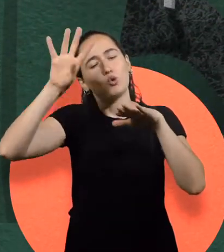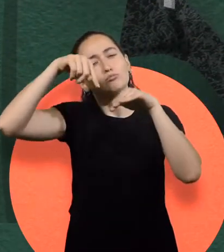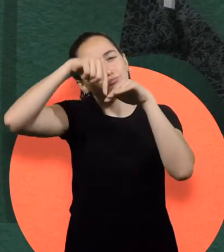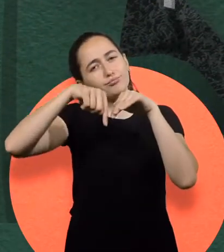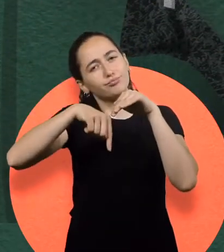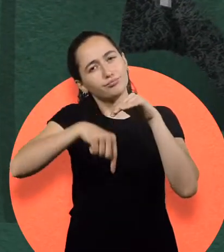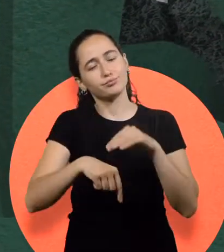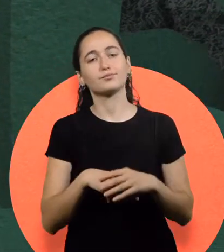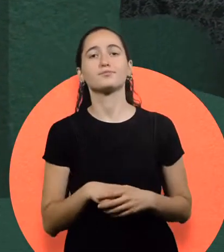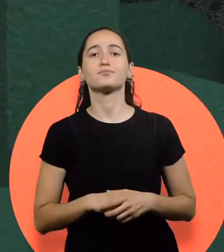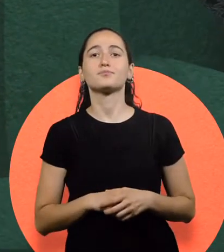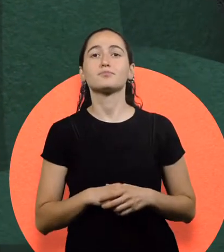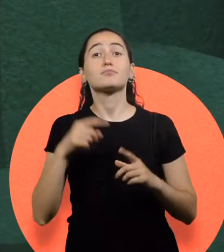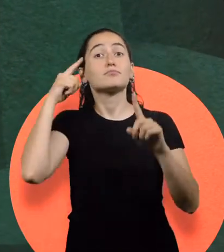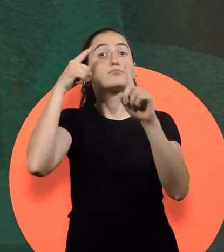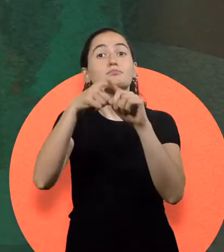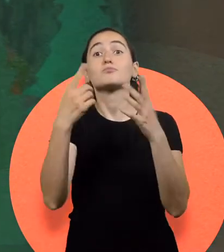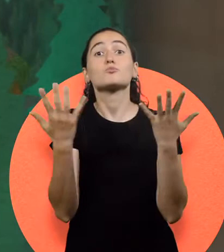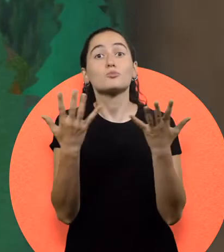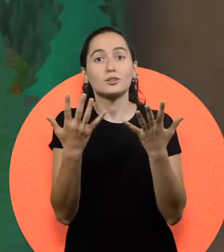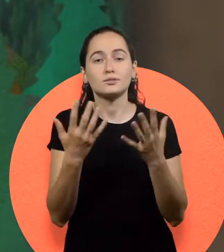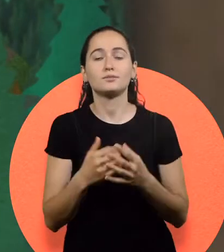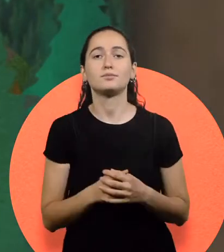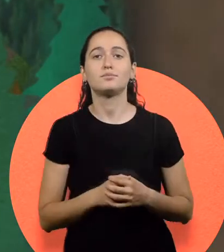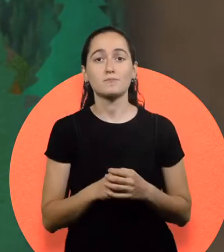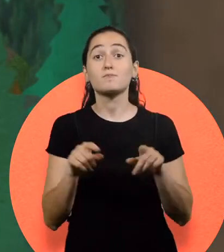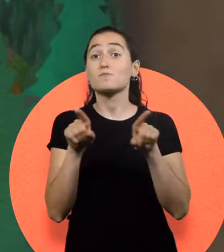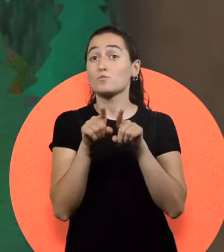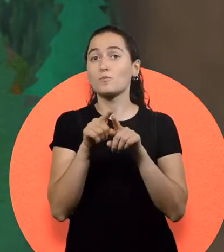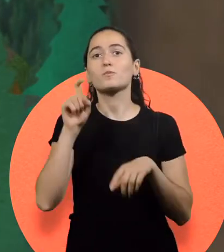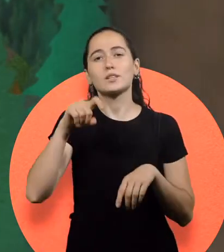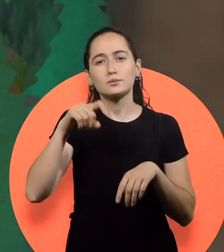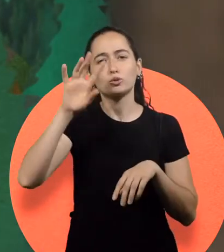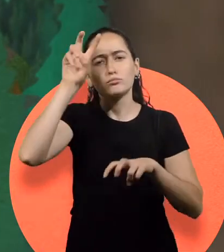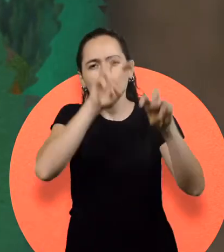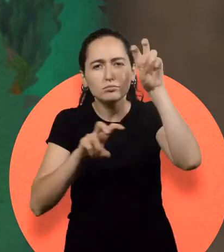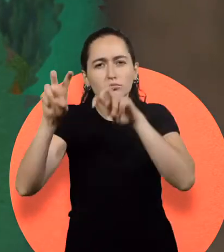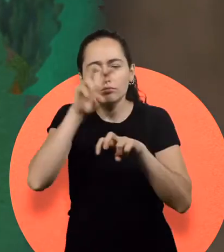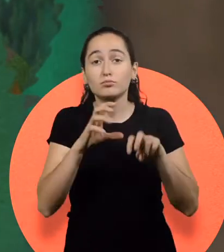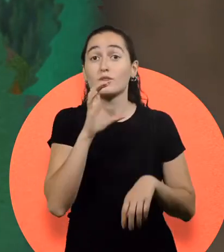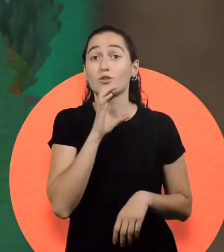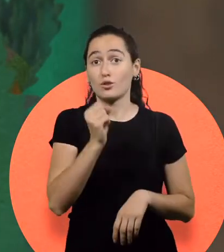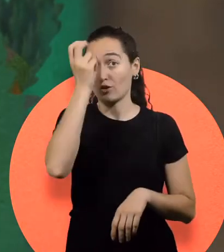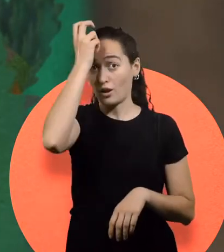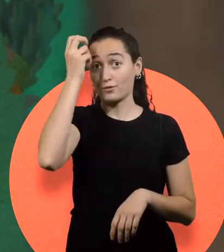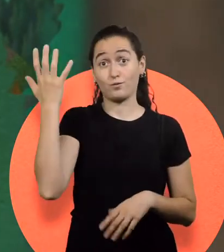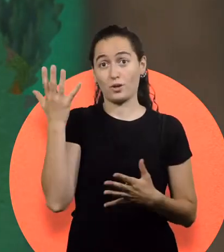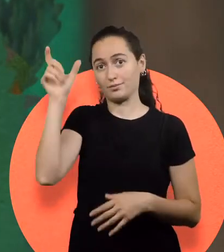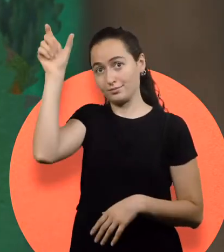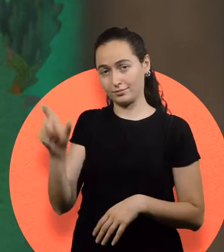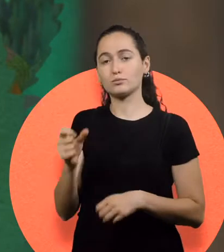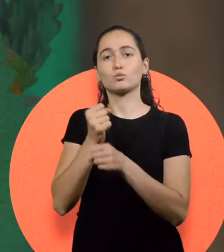to discover the cause and the origin of the big fire. Can you see the shepherd? Well, he's asking about one of his goats that